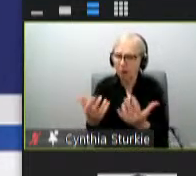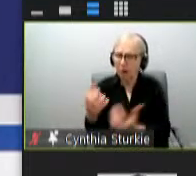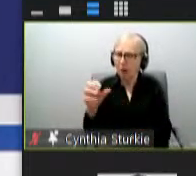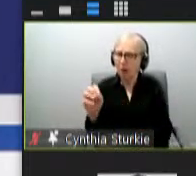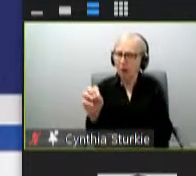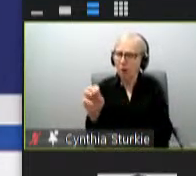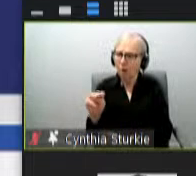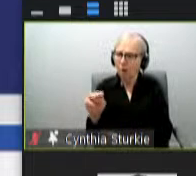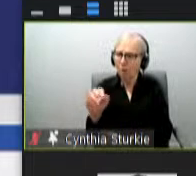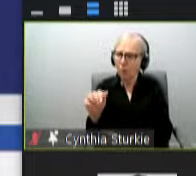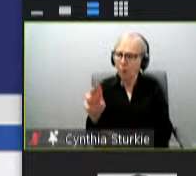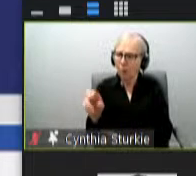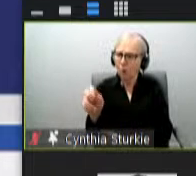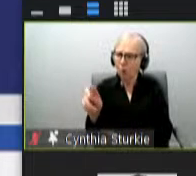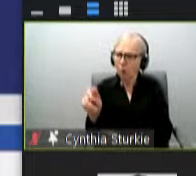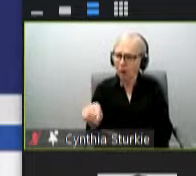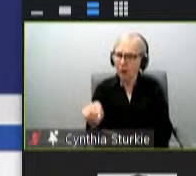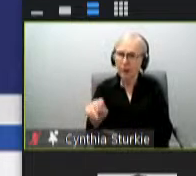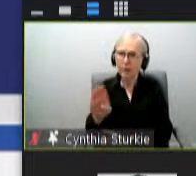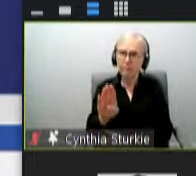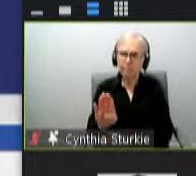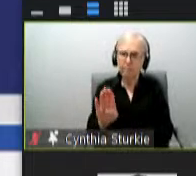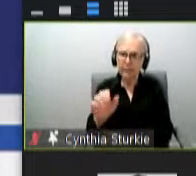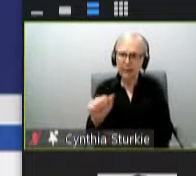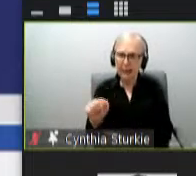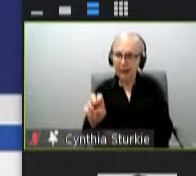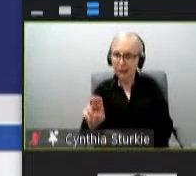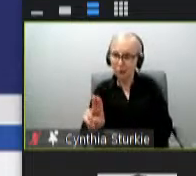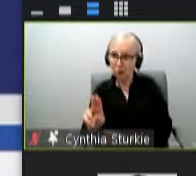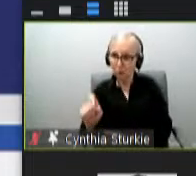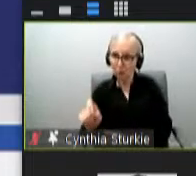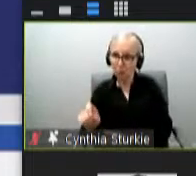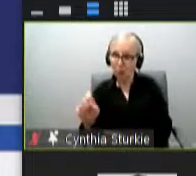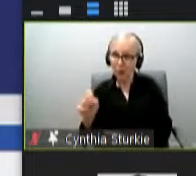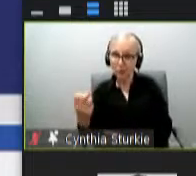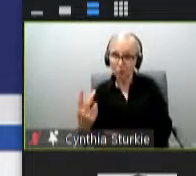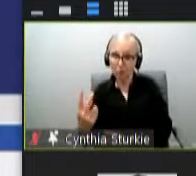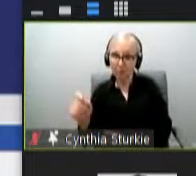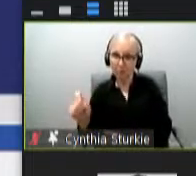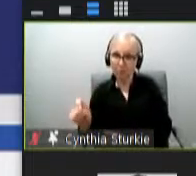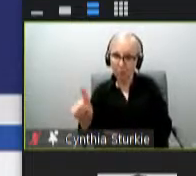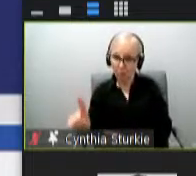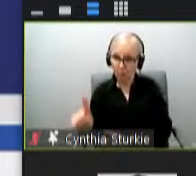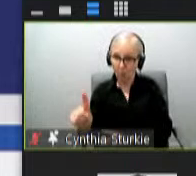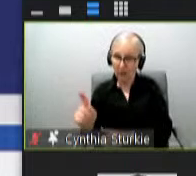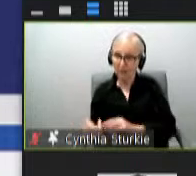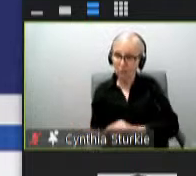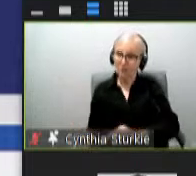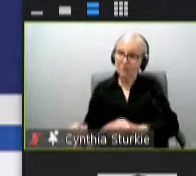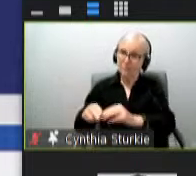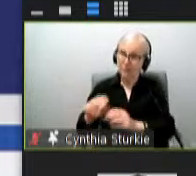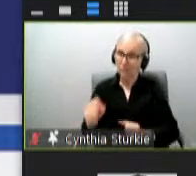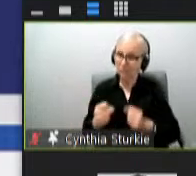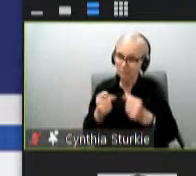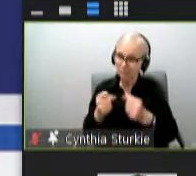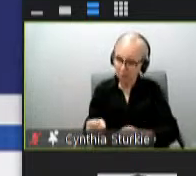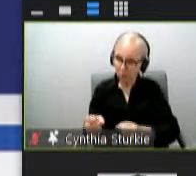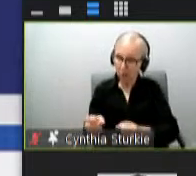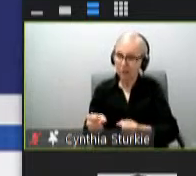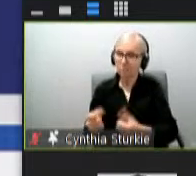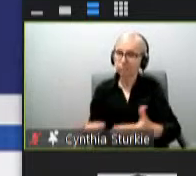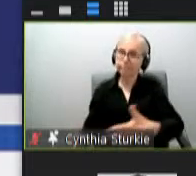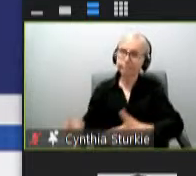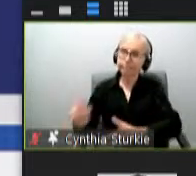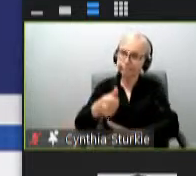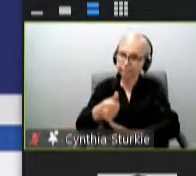subvariants, especially the BA 2.12.1 variant, which is increasingly becoming dominant here in Colorado and the US.